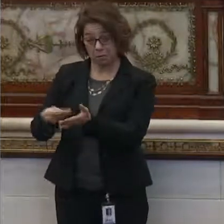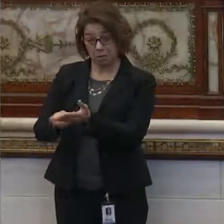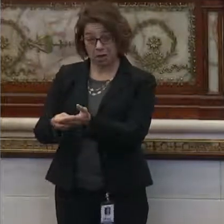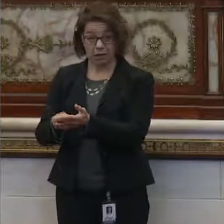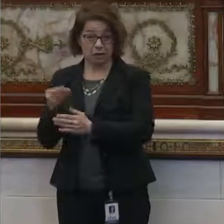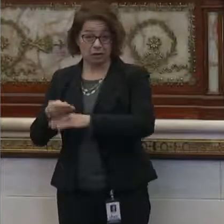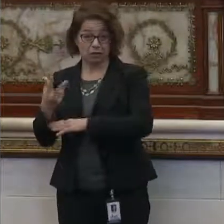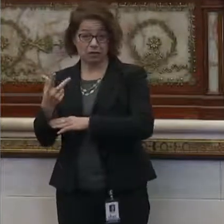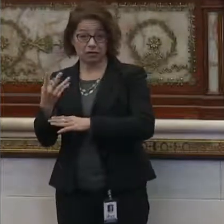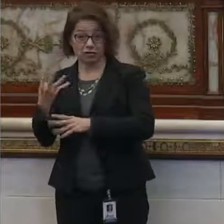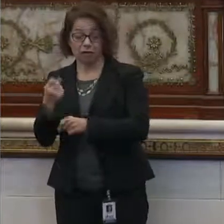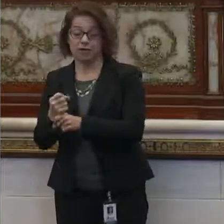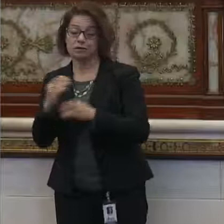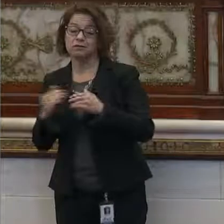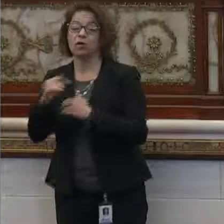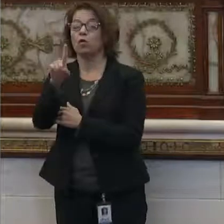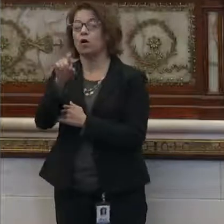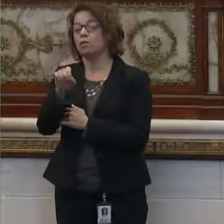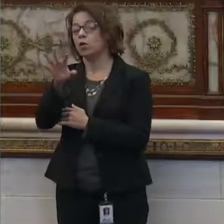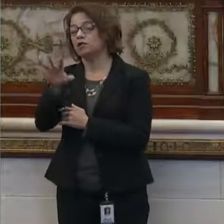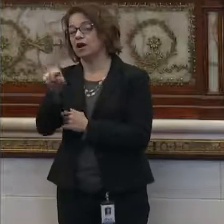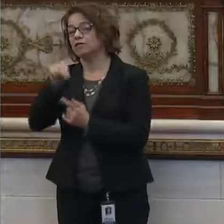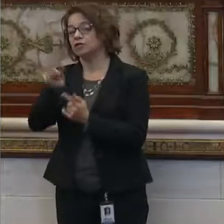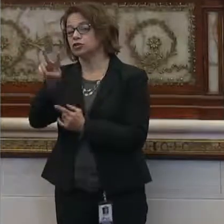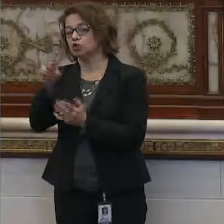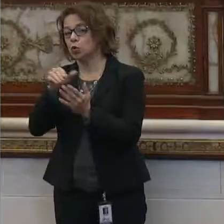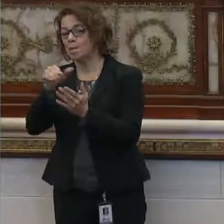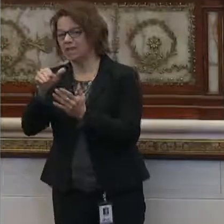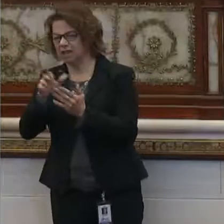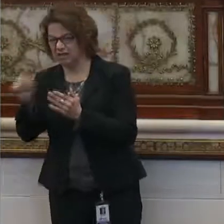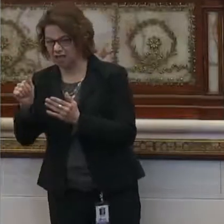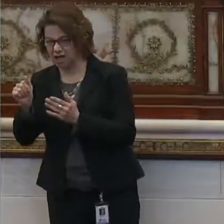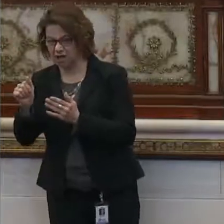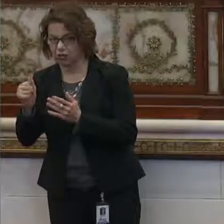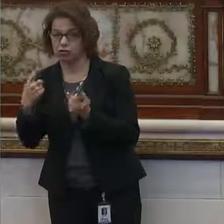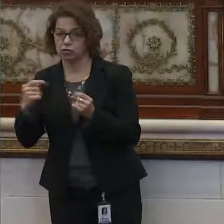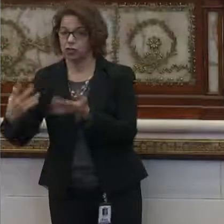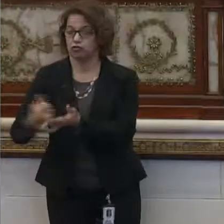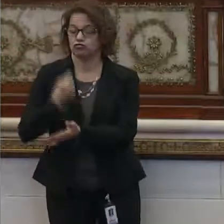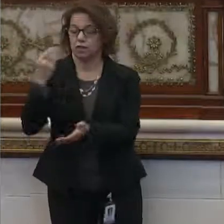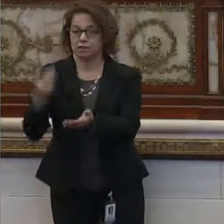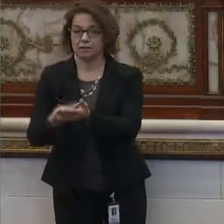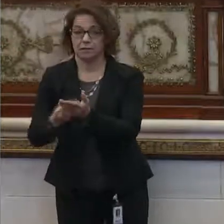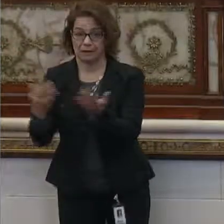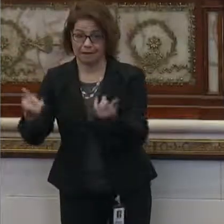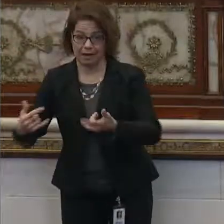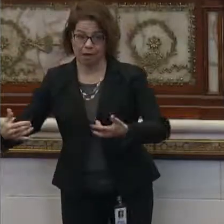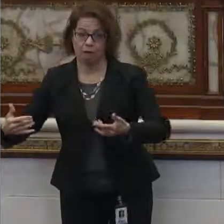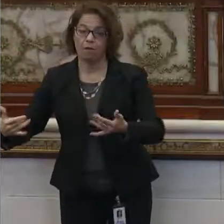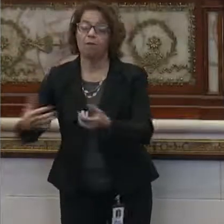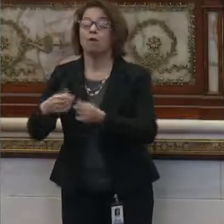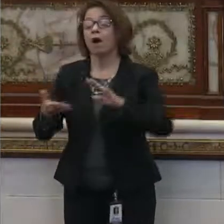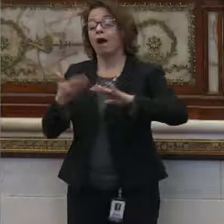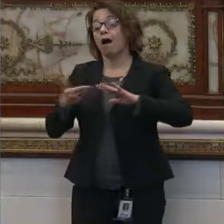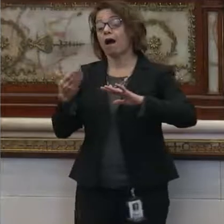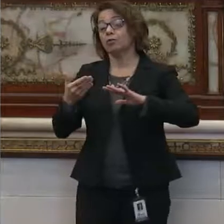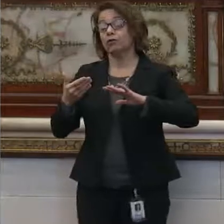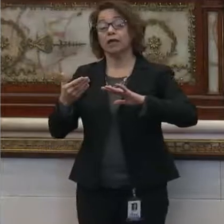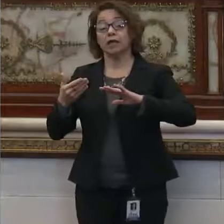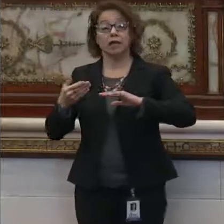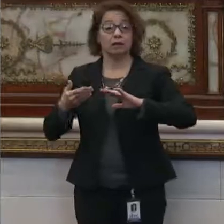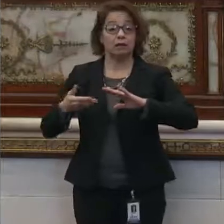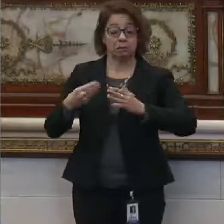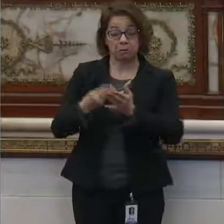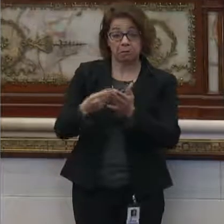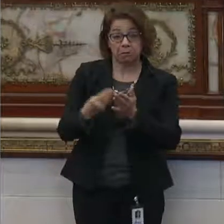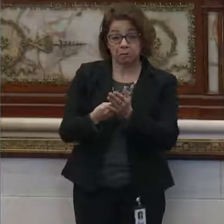could exceed $1.5 to $2 million and is aggressively raising the necessary funding. The operating and capital outlay by First